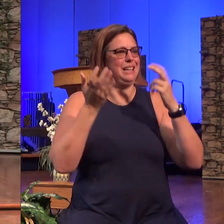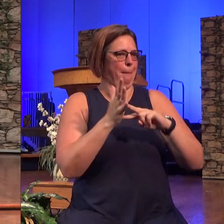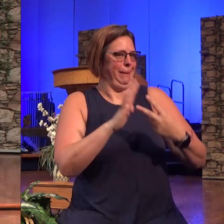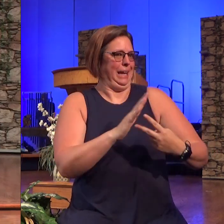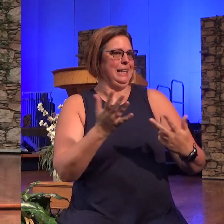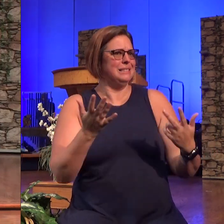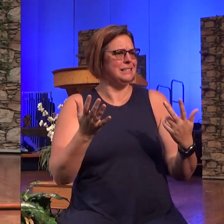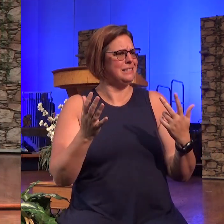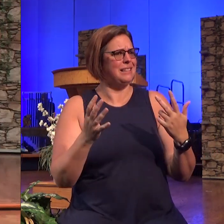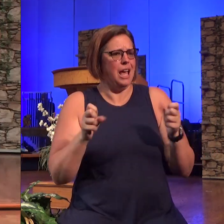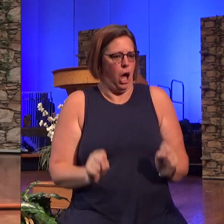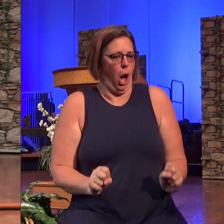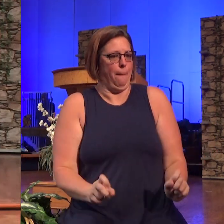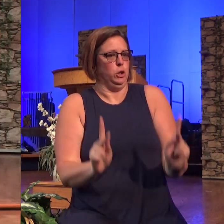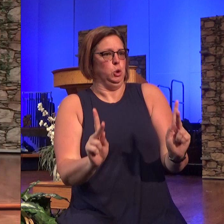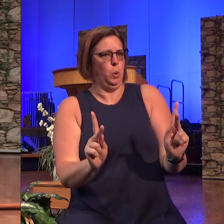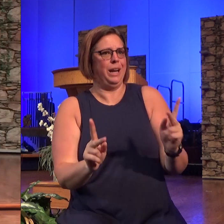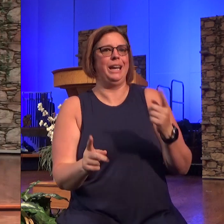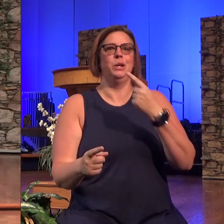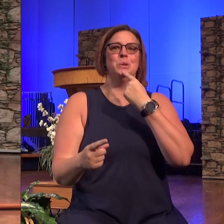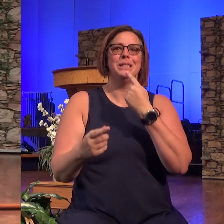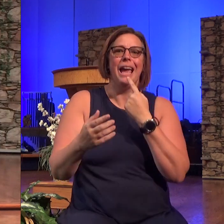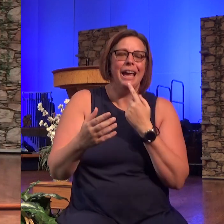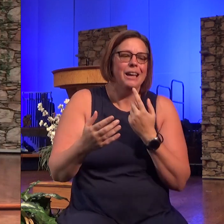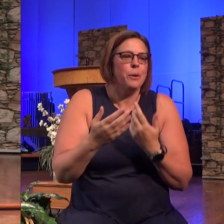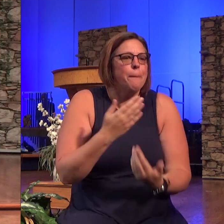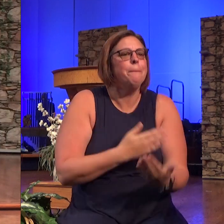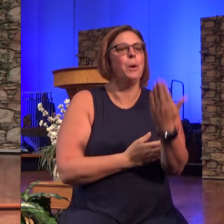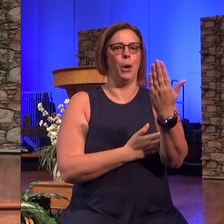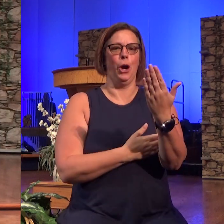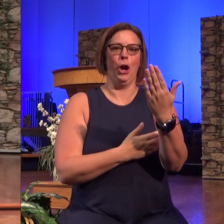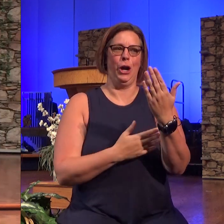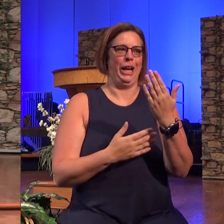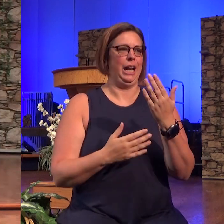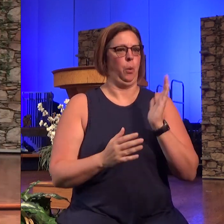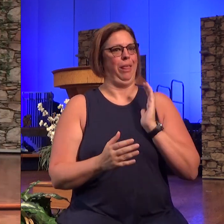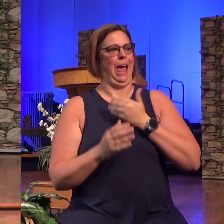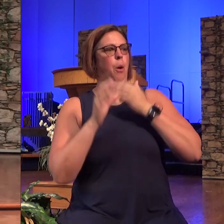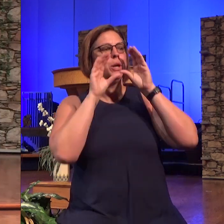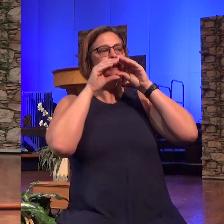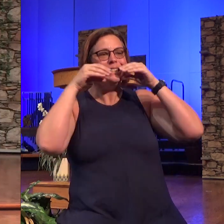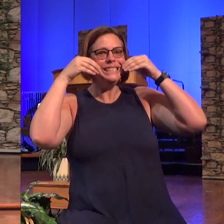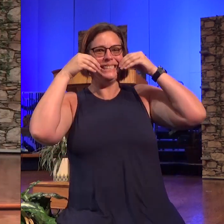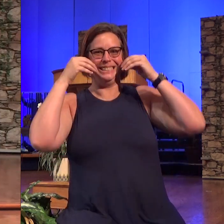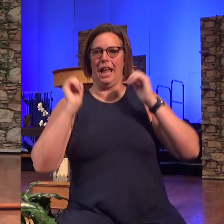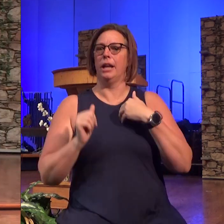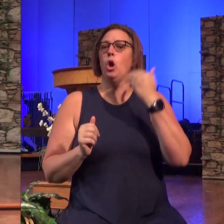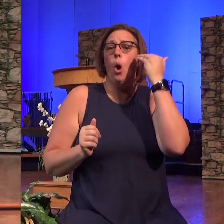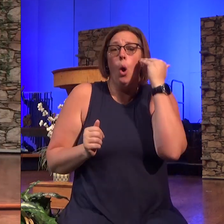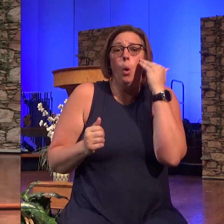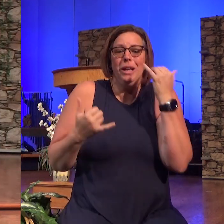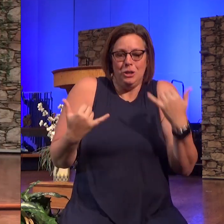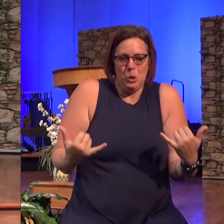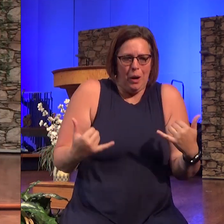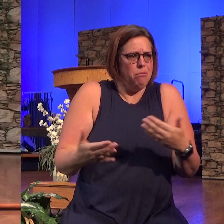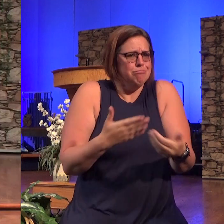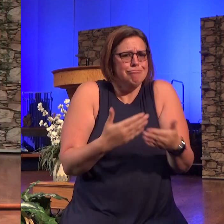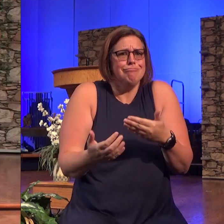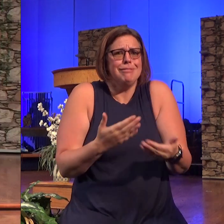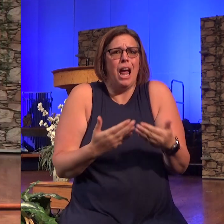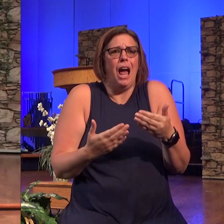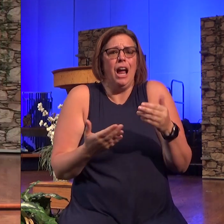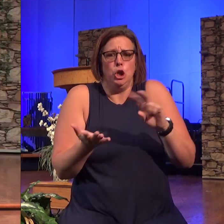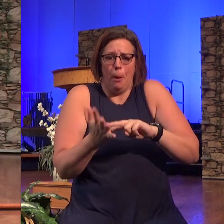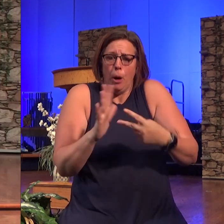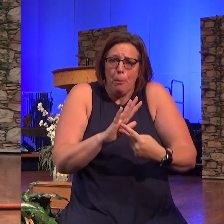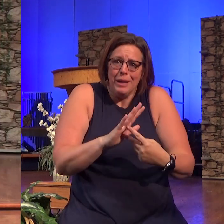And so it's an opportunity to just say good morning with our smile, and just know today, whatever your stance was when you came